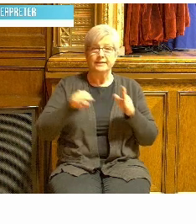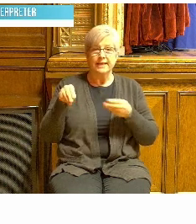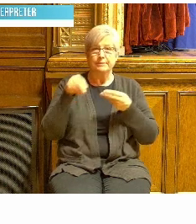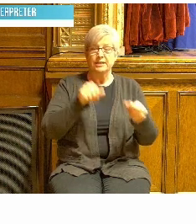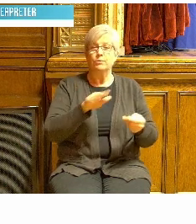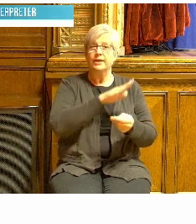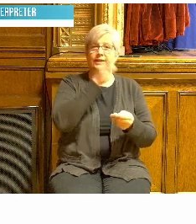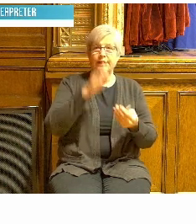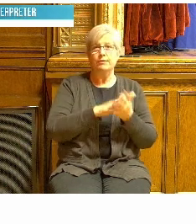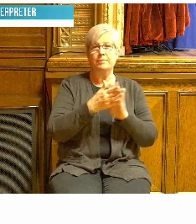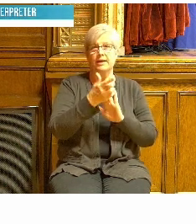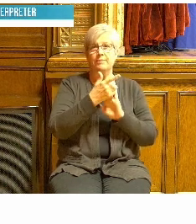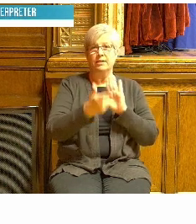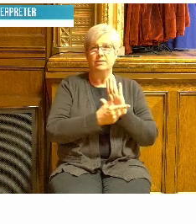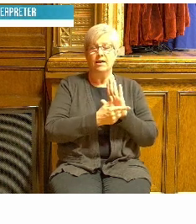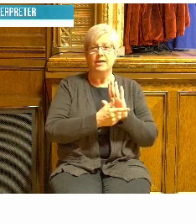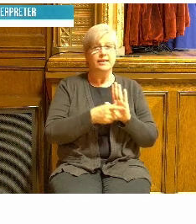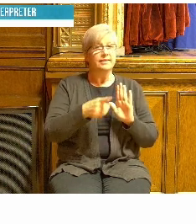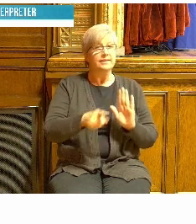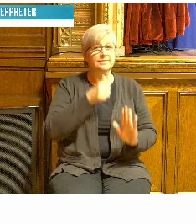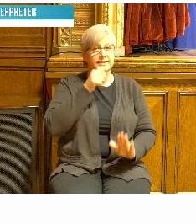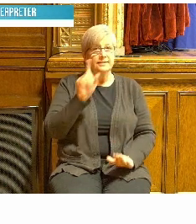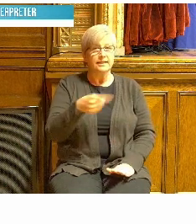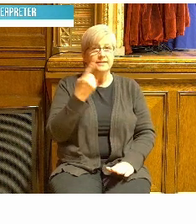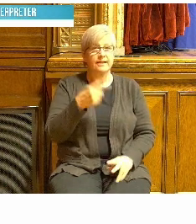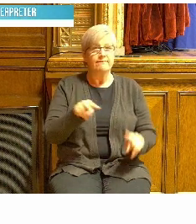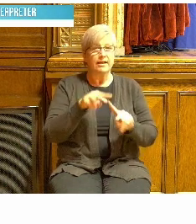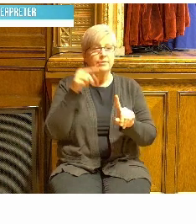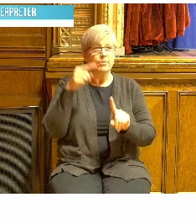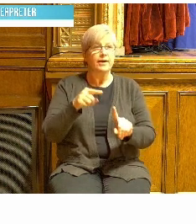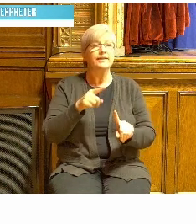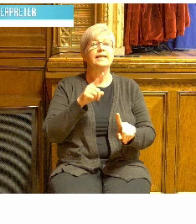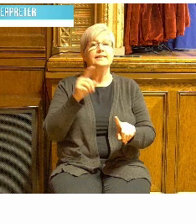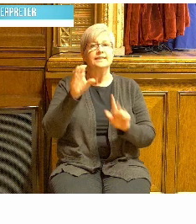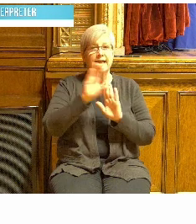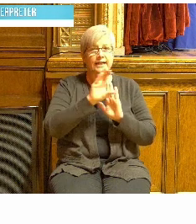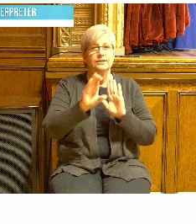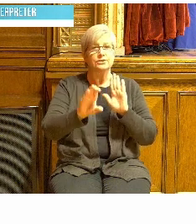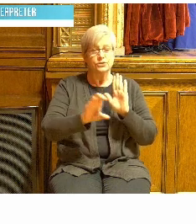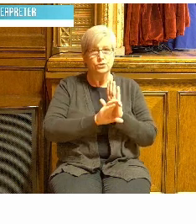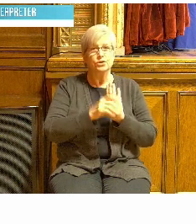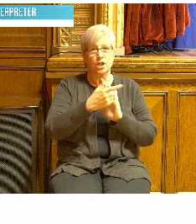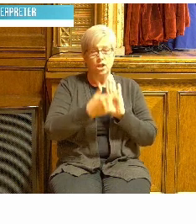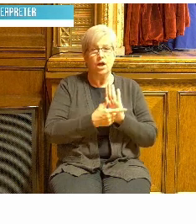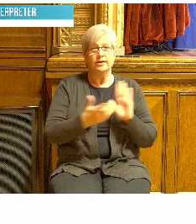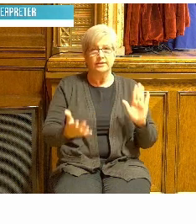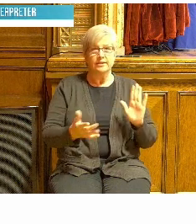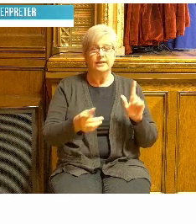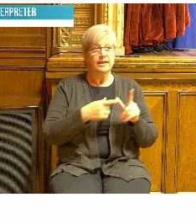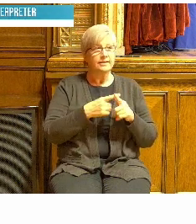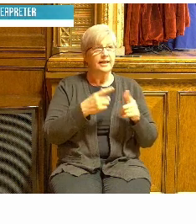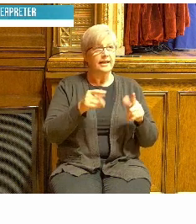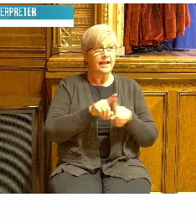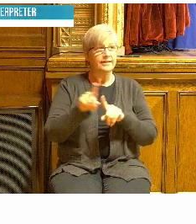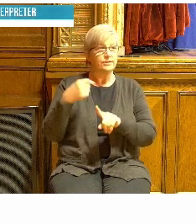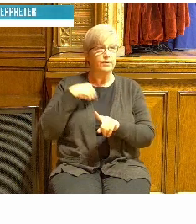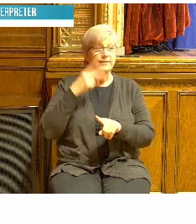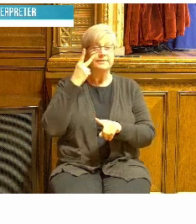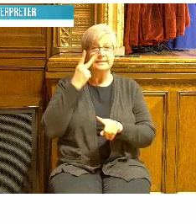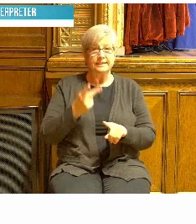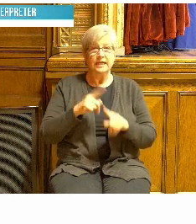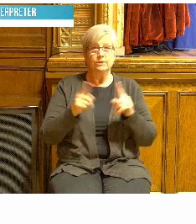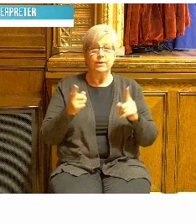never become law. And this isn't just a valid point, it's constitutional law. And as we have seen